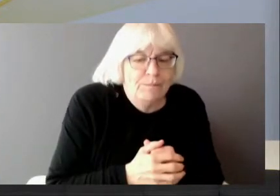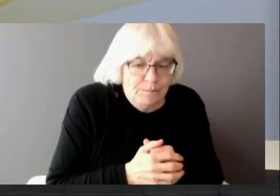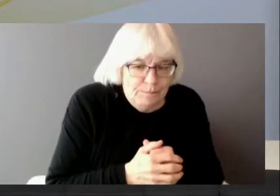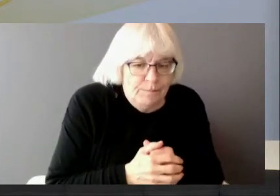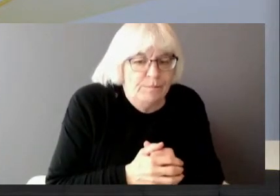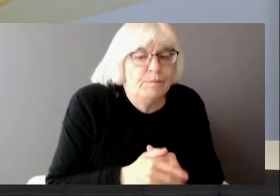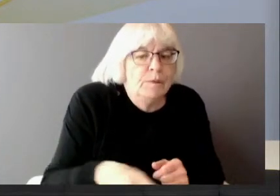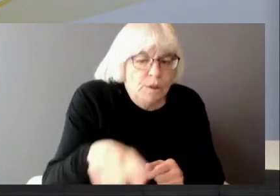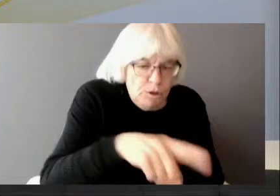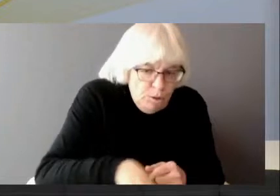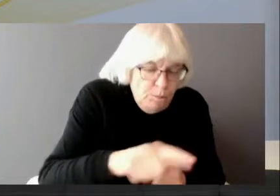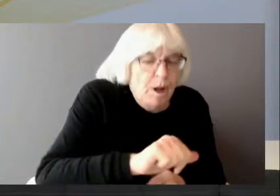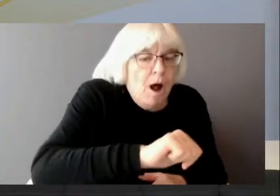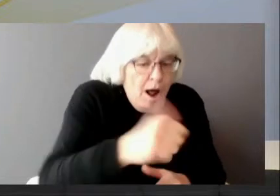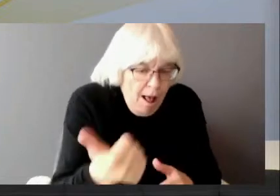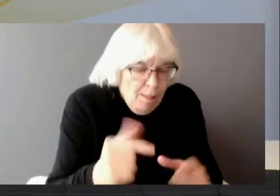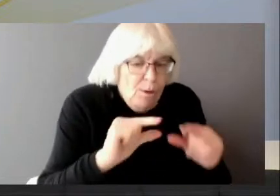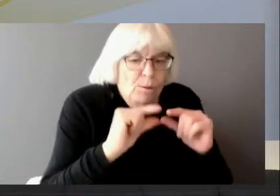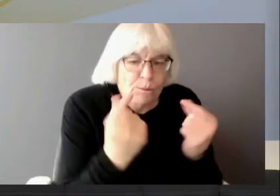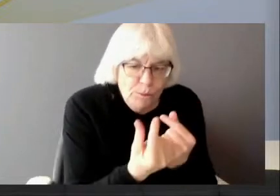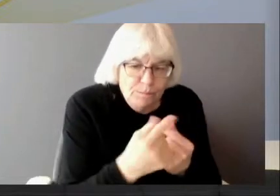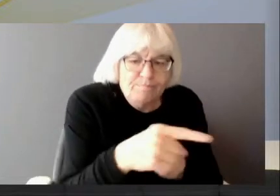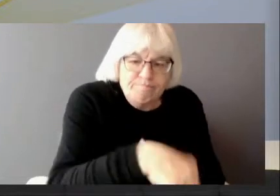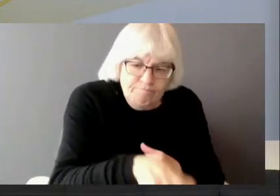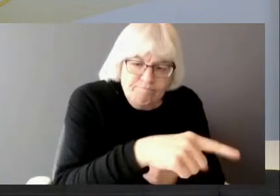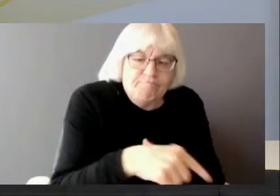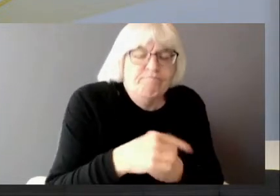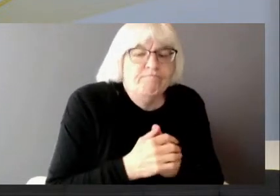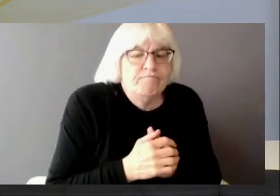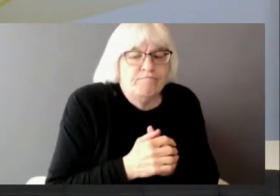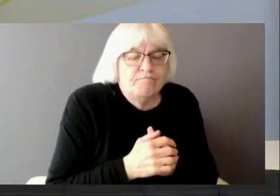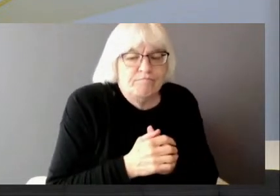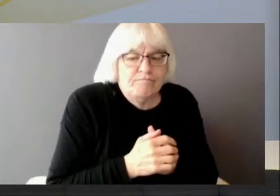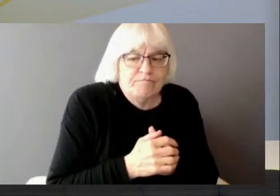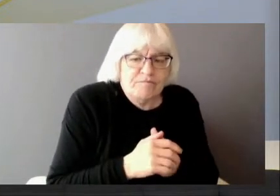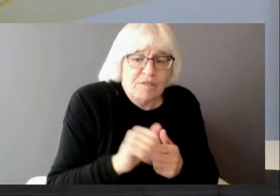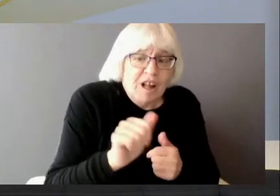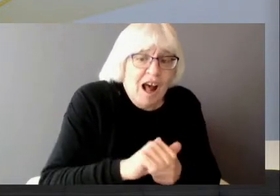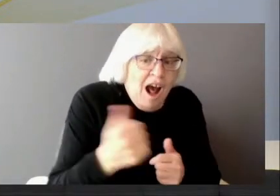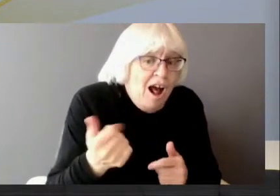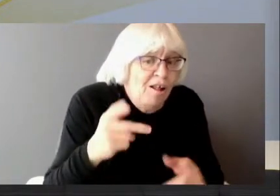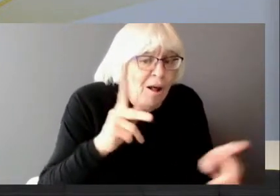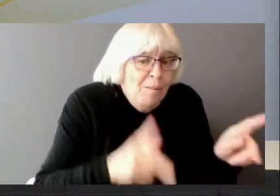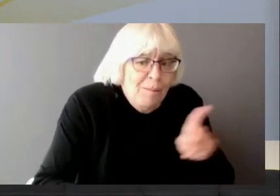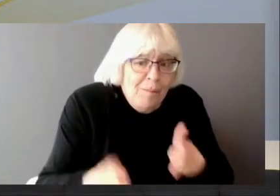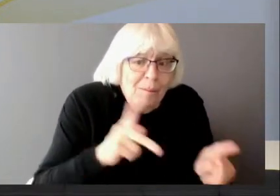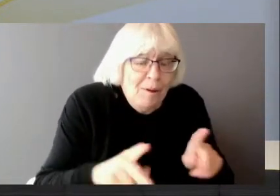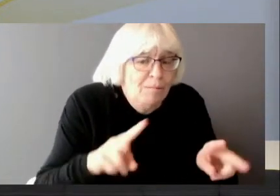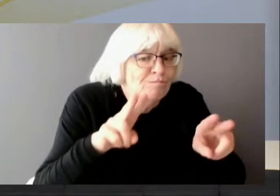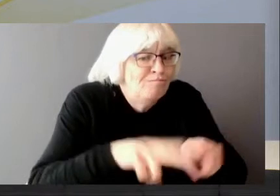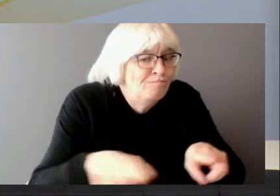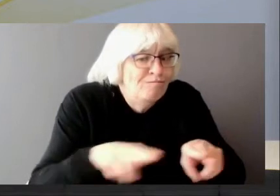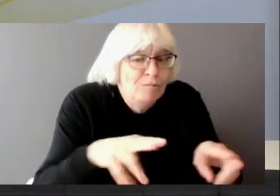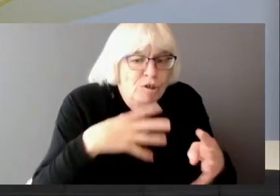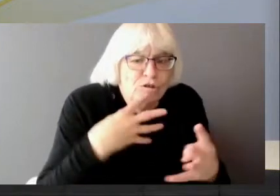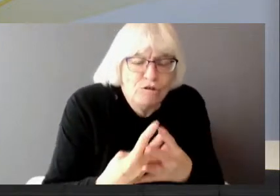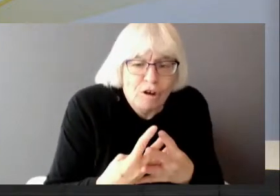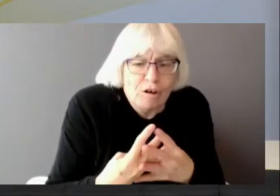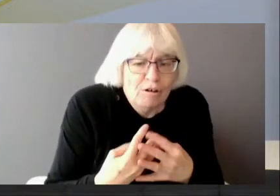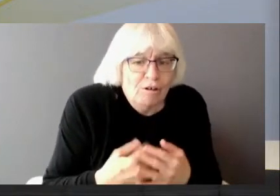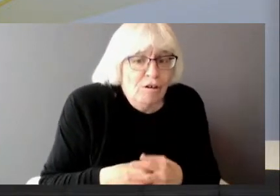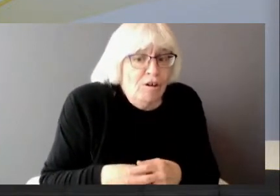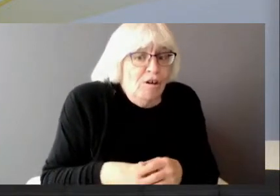also. Other congregate living settings would include, for instance, corrections in terms of their staff as